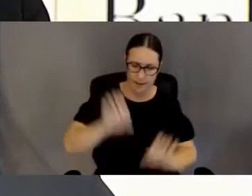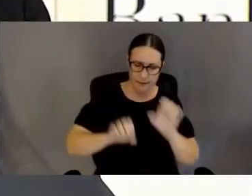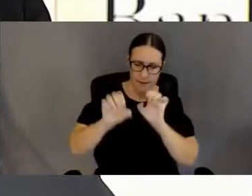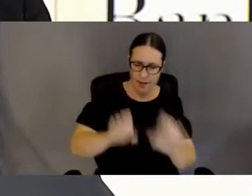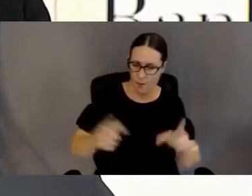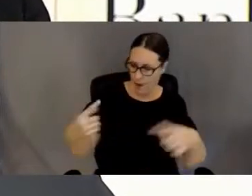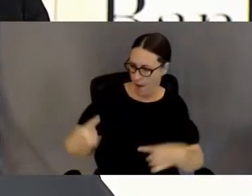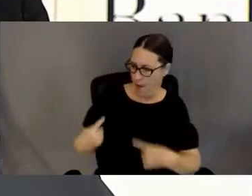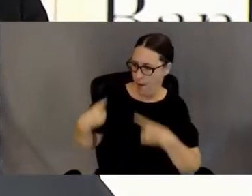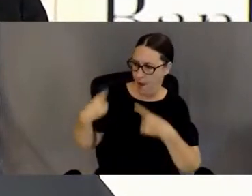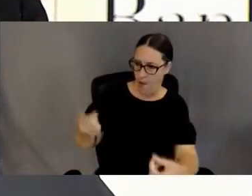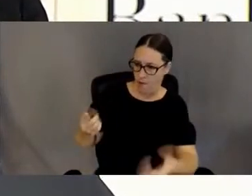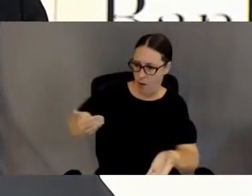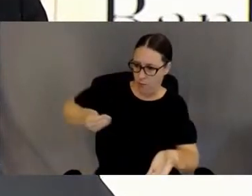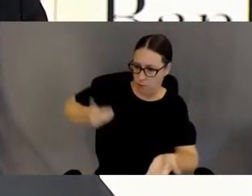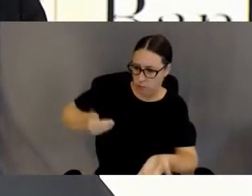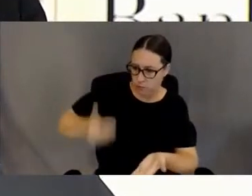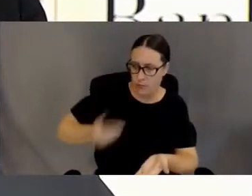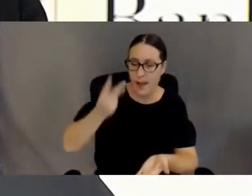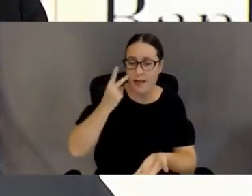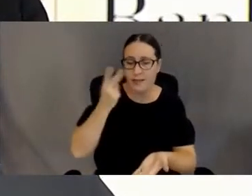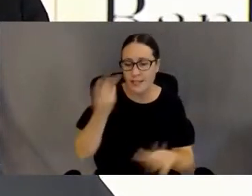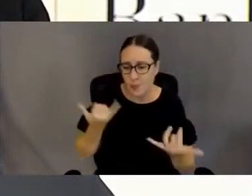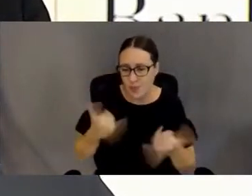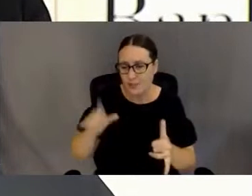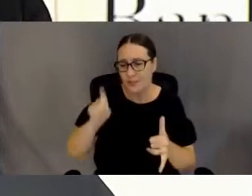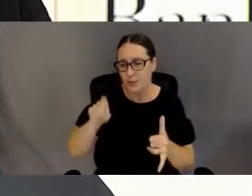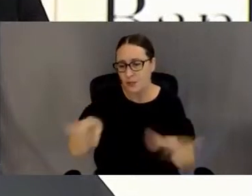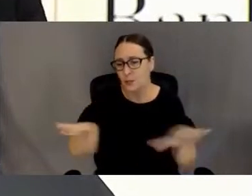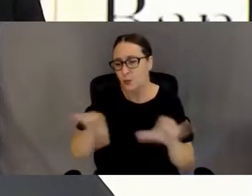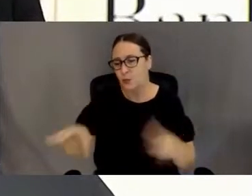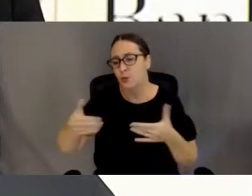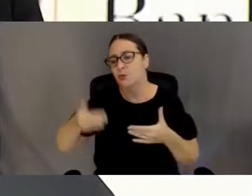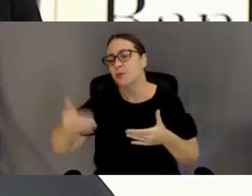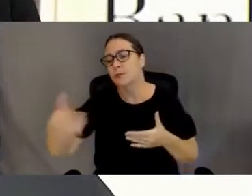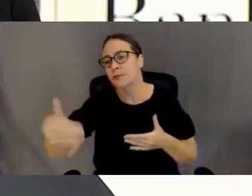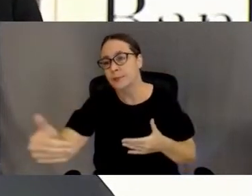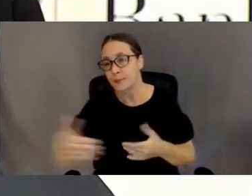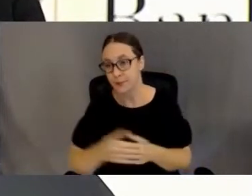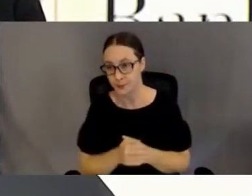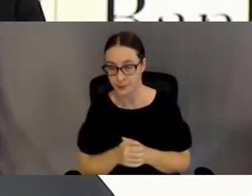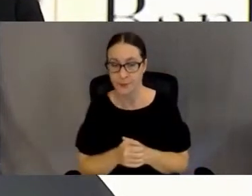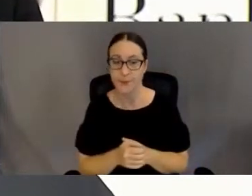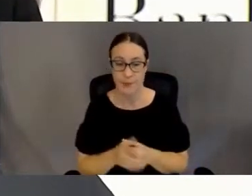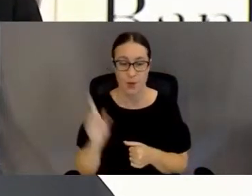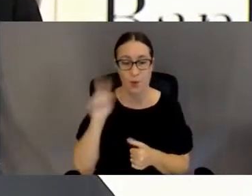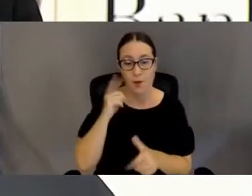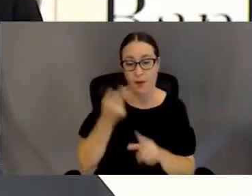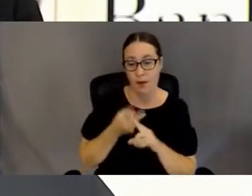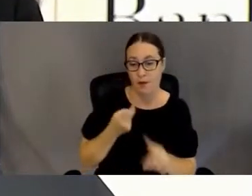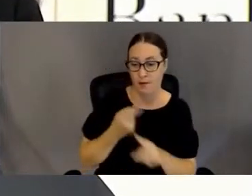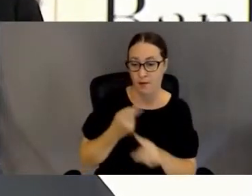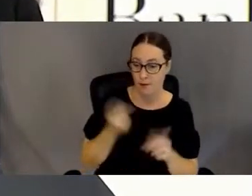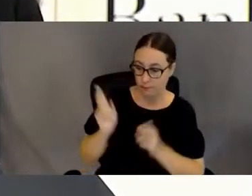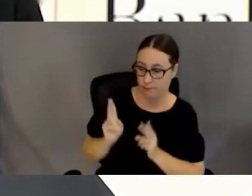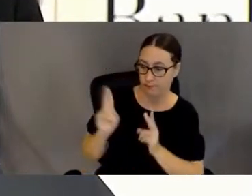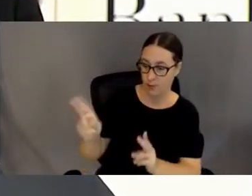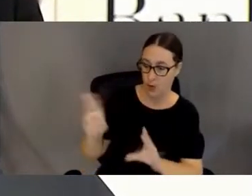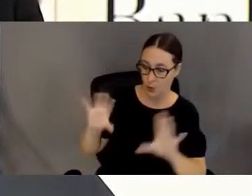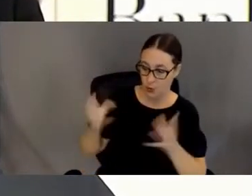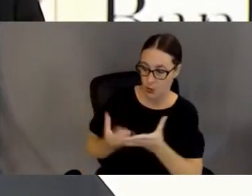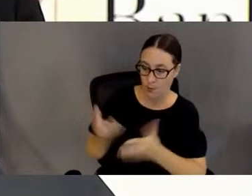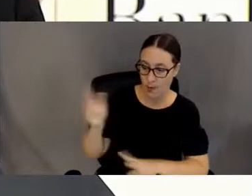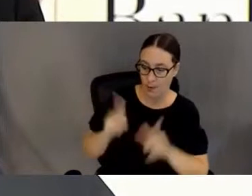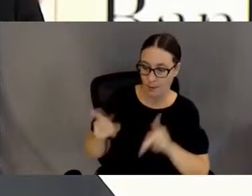come and consider the road we still must travel. We'll hear from a renowned set of speakers and